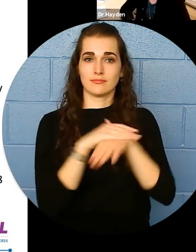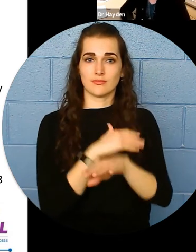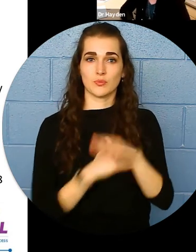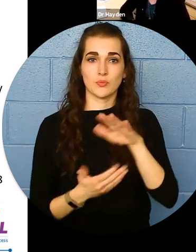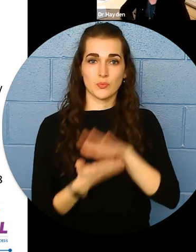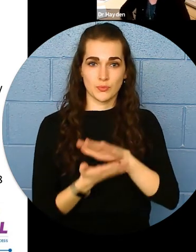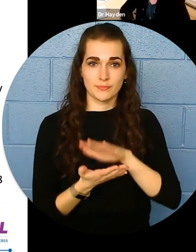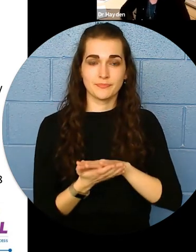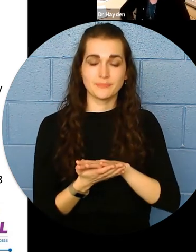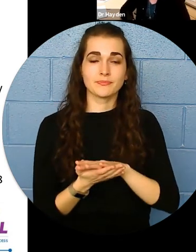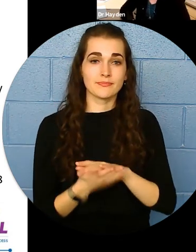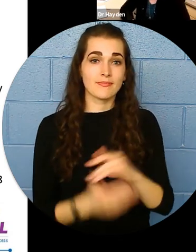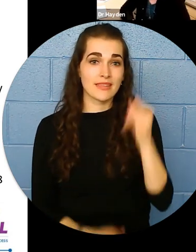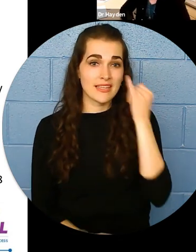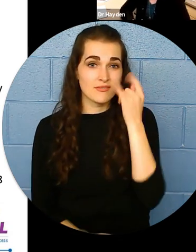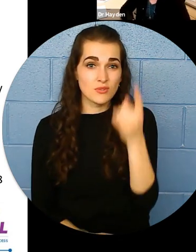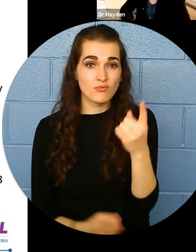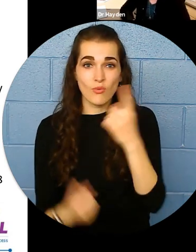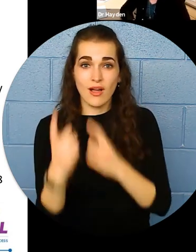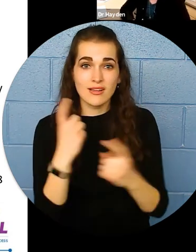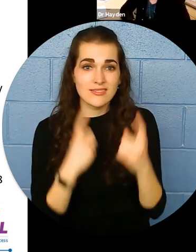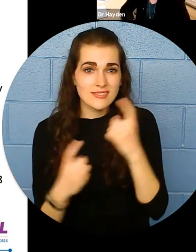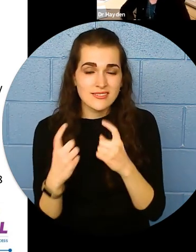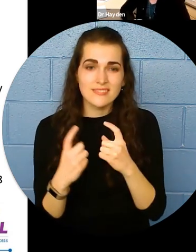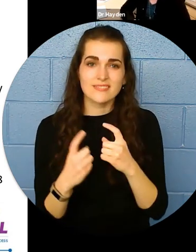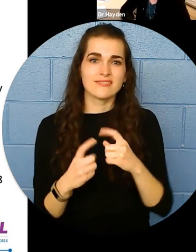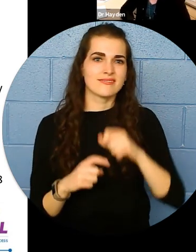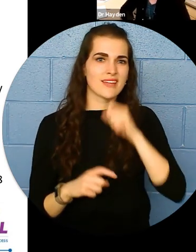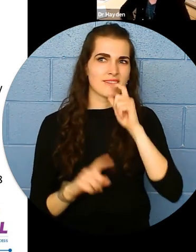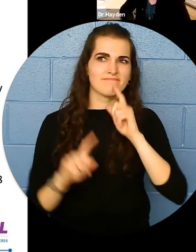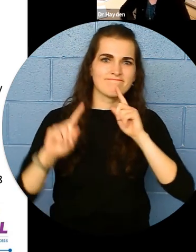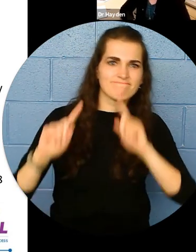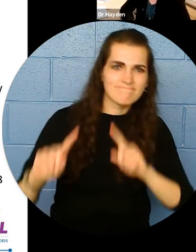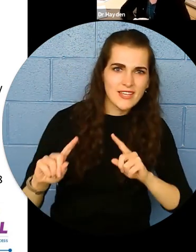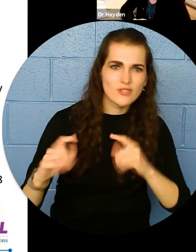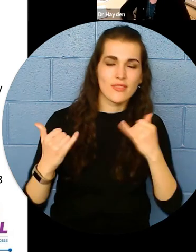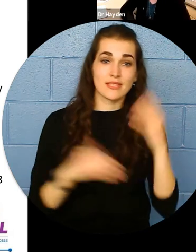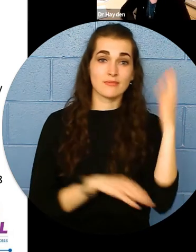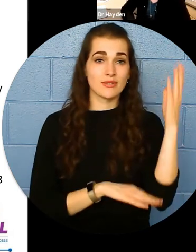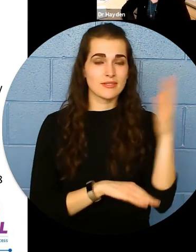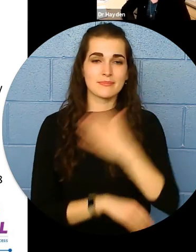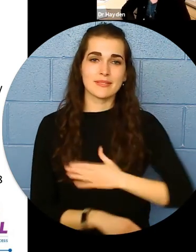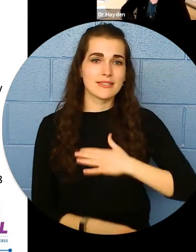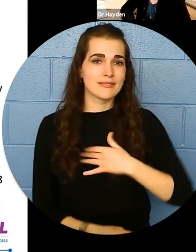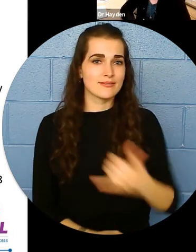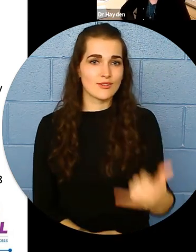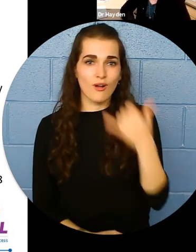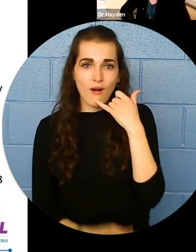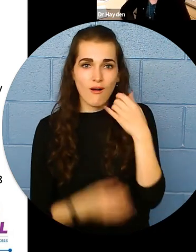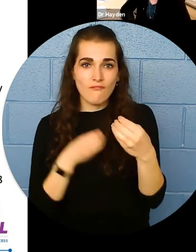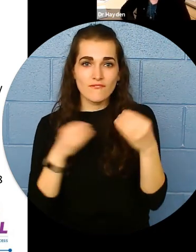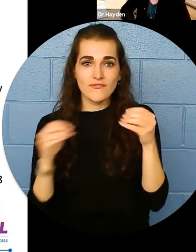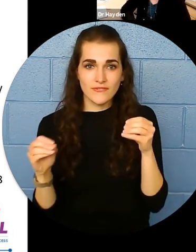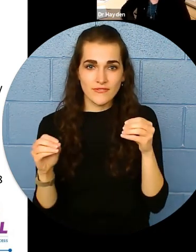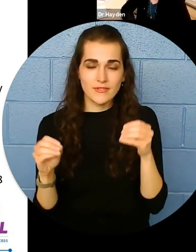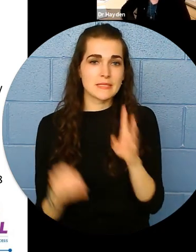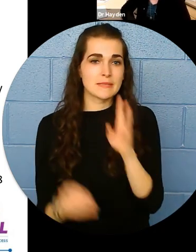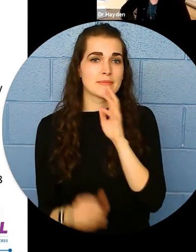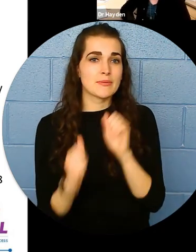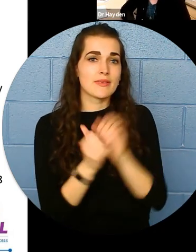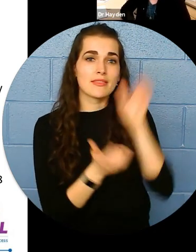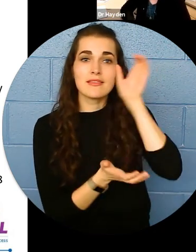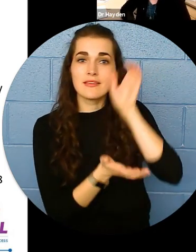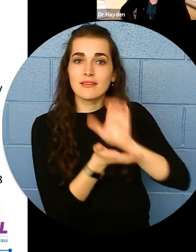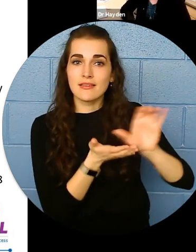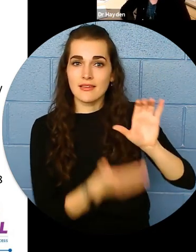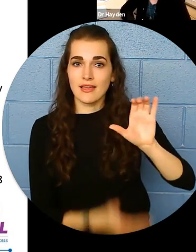building. And if you have any questions that are not answered in this presentation, please feel free to call the main office and speak with Ms.